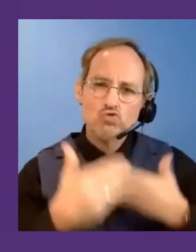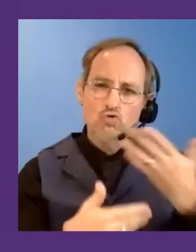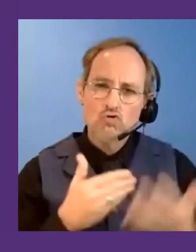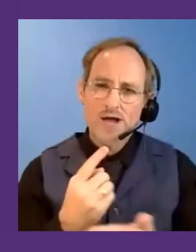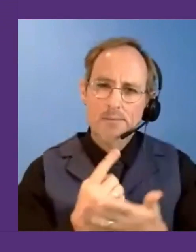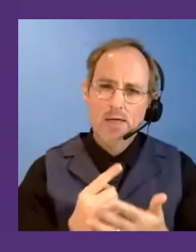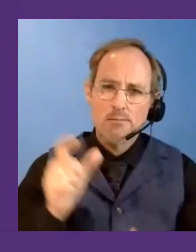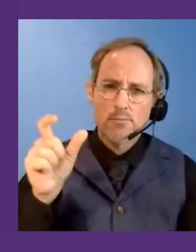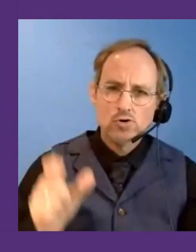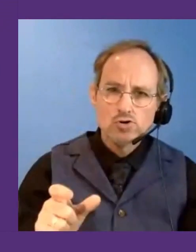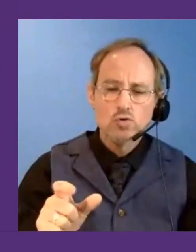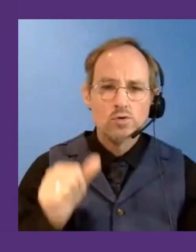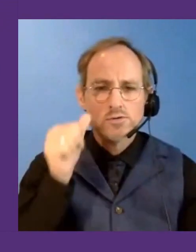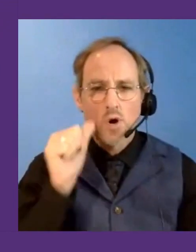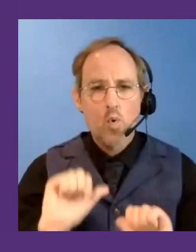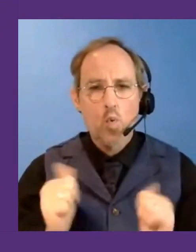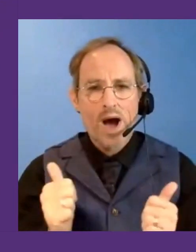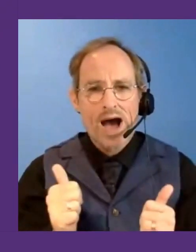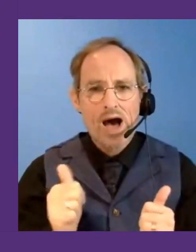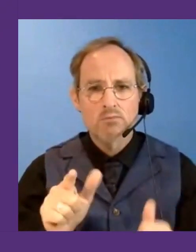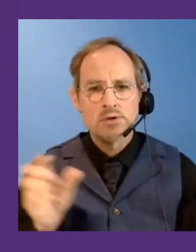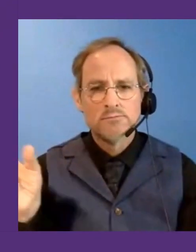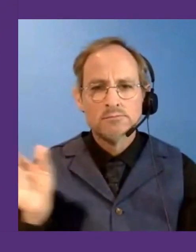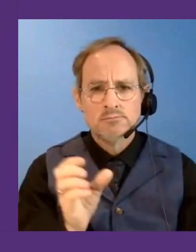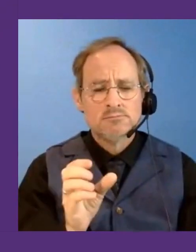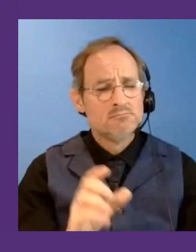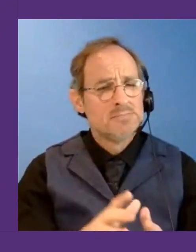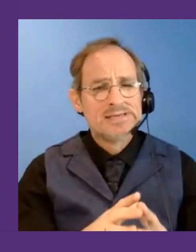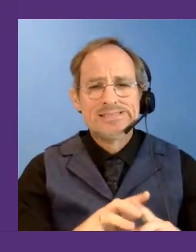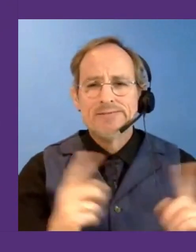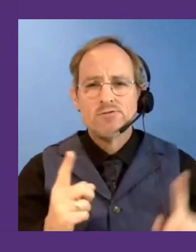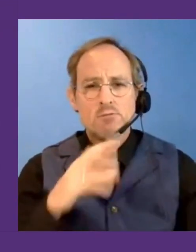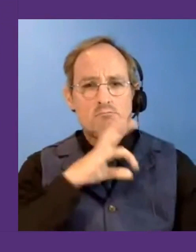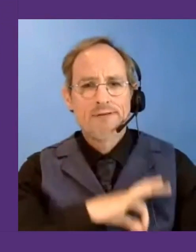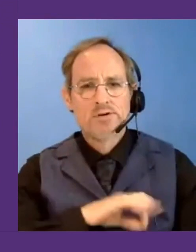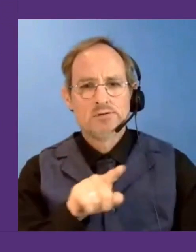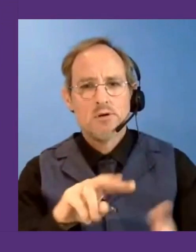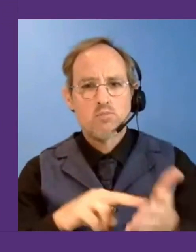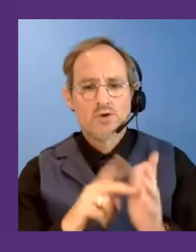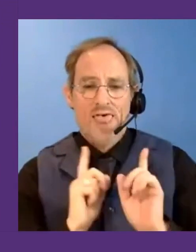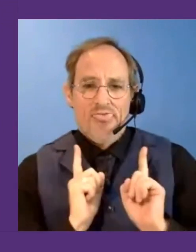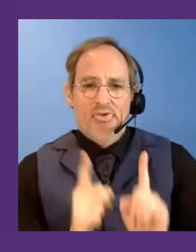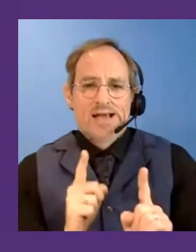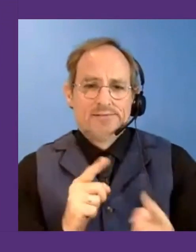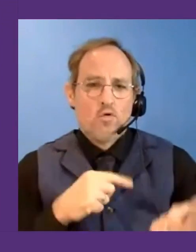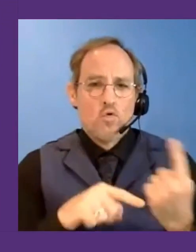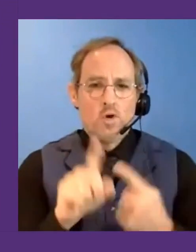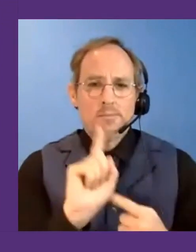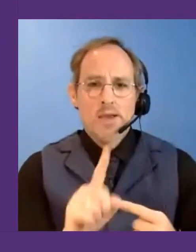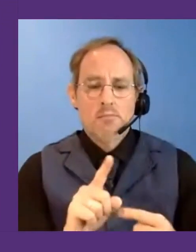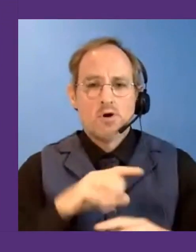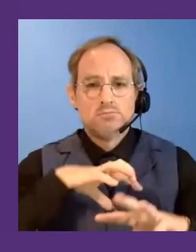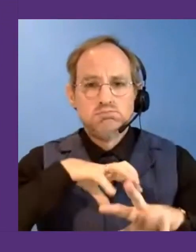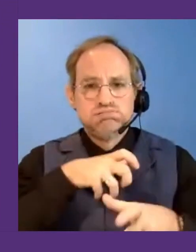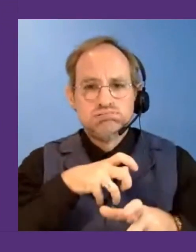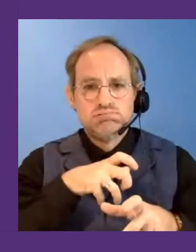someone that could make a difference, because often that's what kind of melts the ice and brings someone into it as a